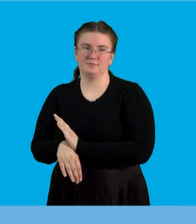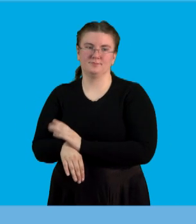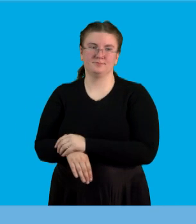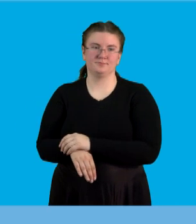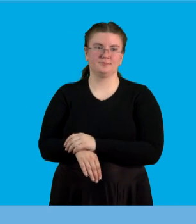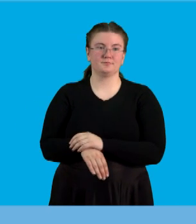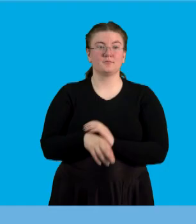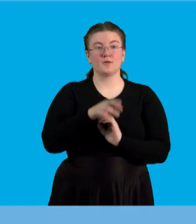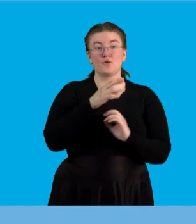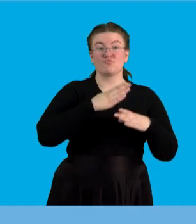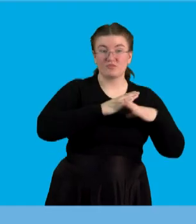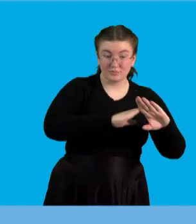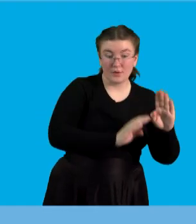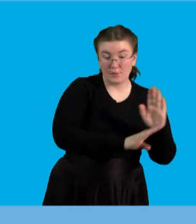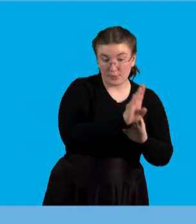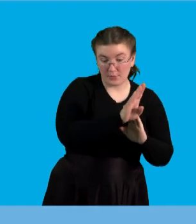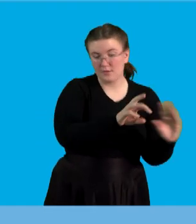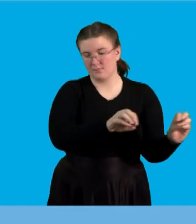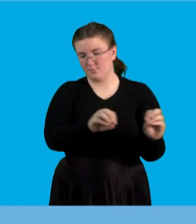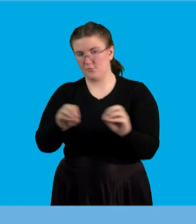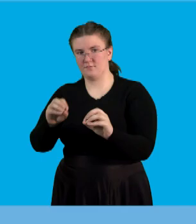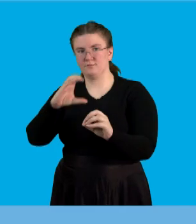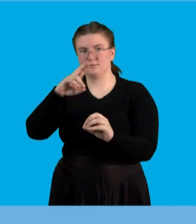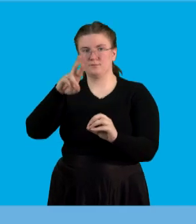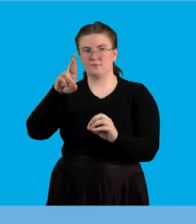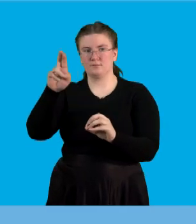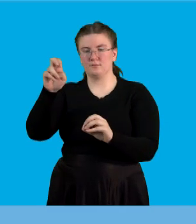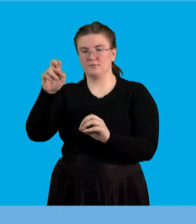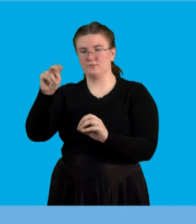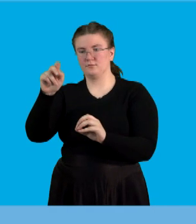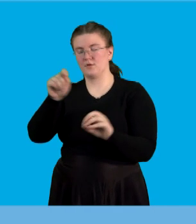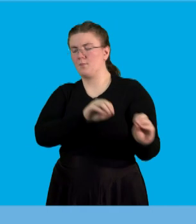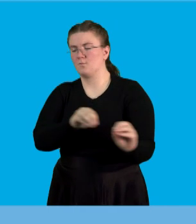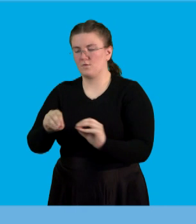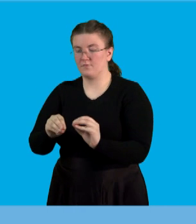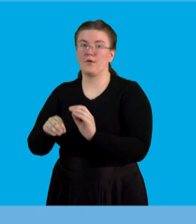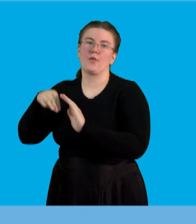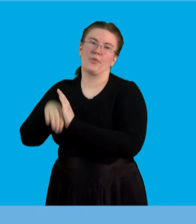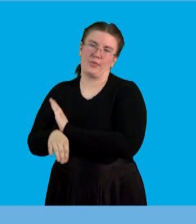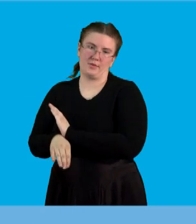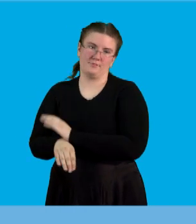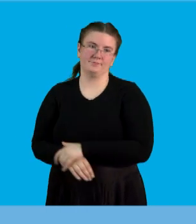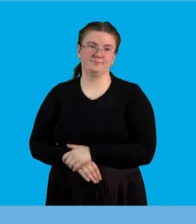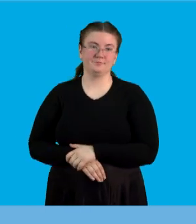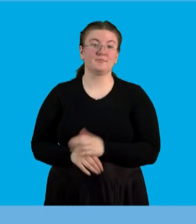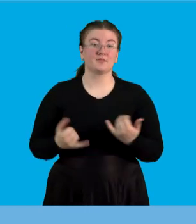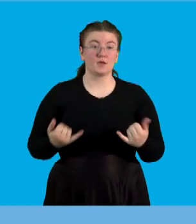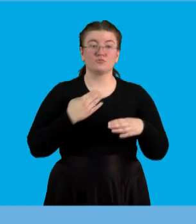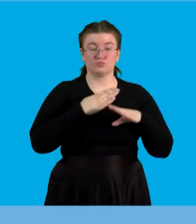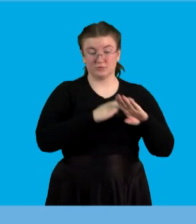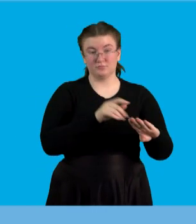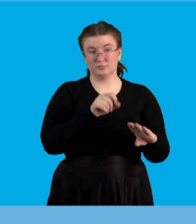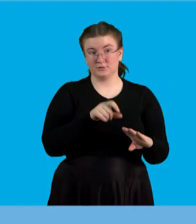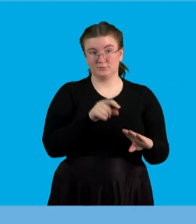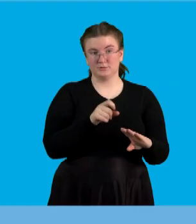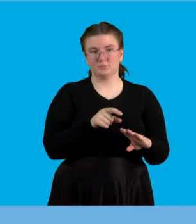to decrease. When resistance increases, the current is going to decrease. Now, this resistance that you're talking about,